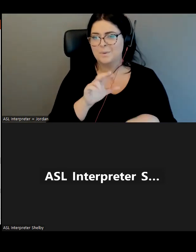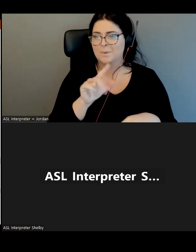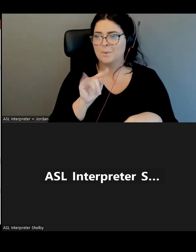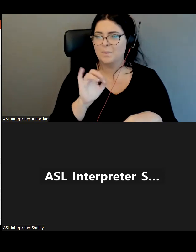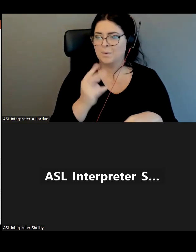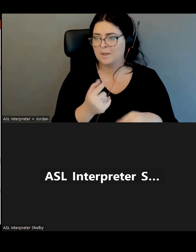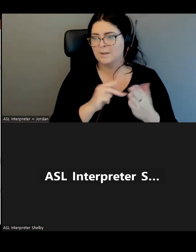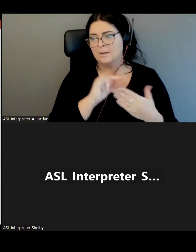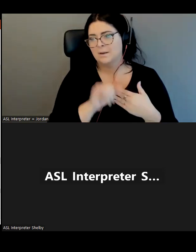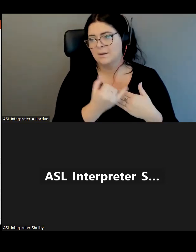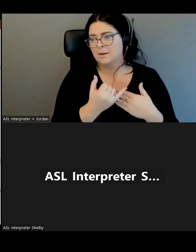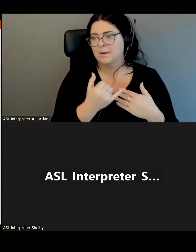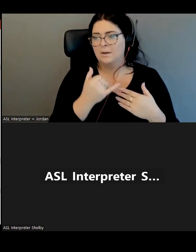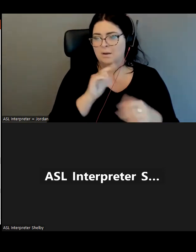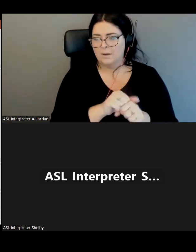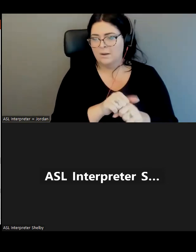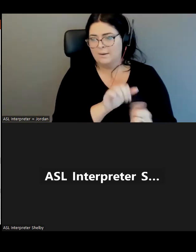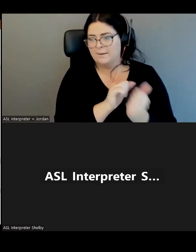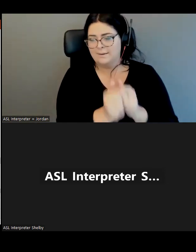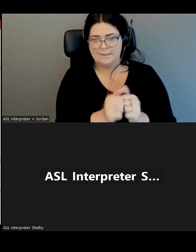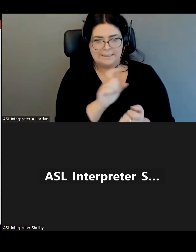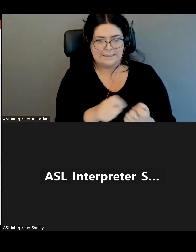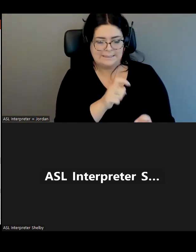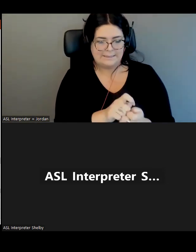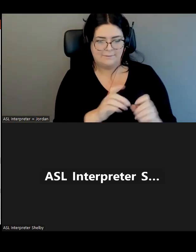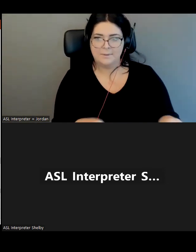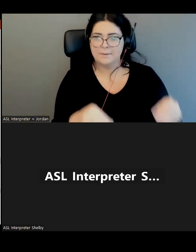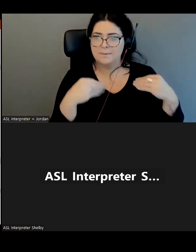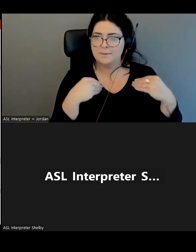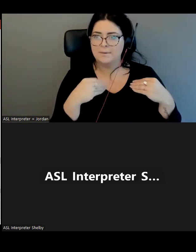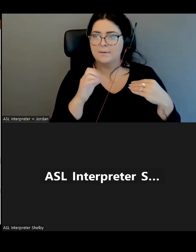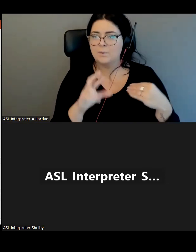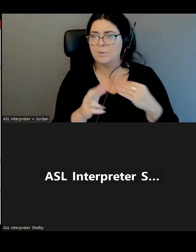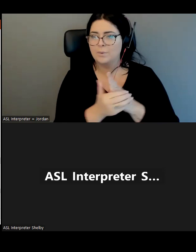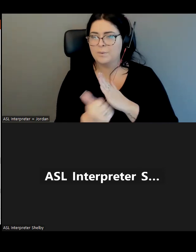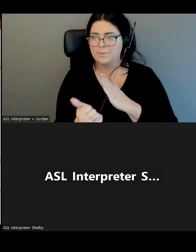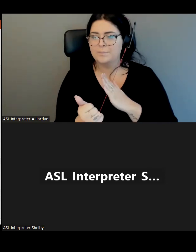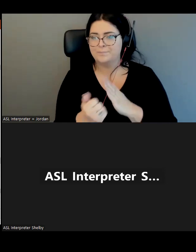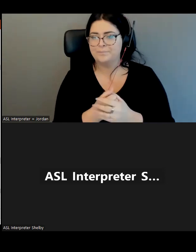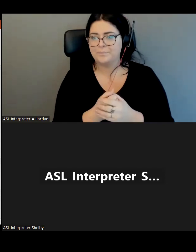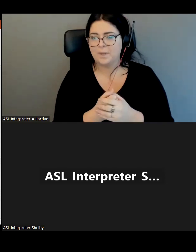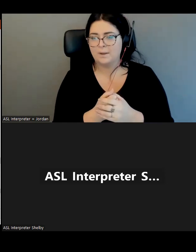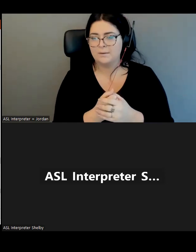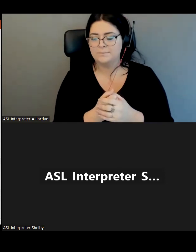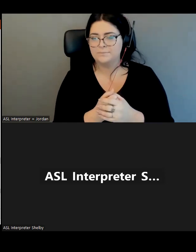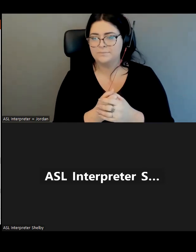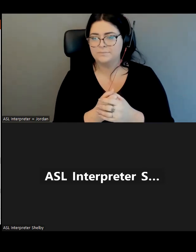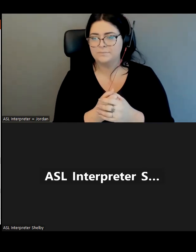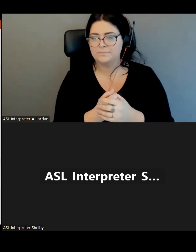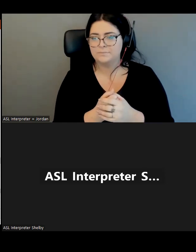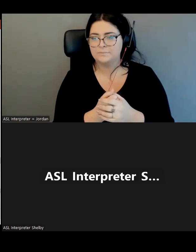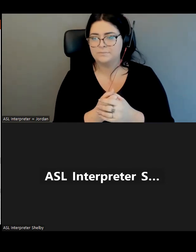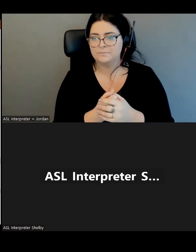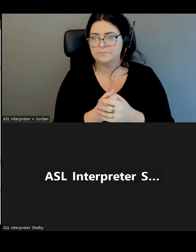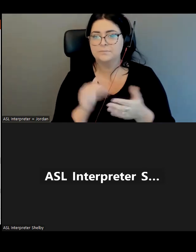quilting projects and work together on certain quilts or skills. We've had, again, I mentioned